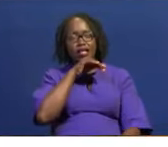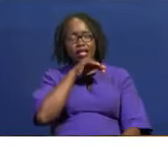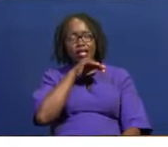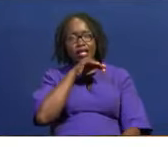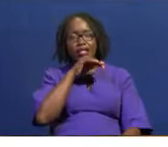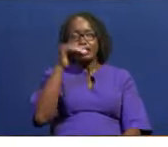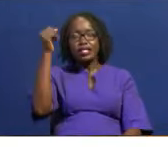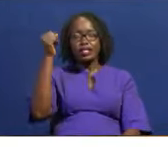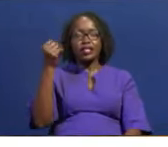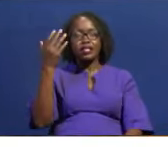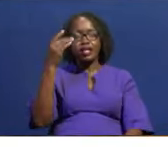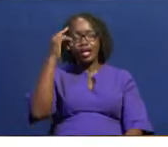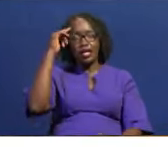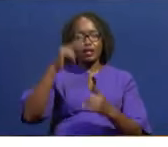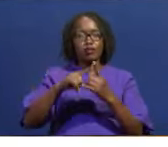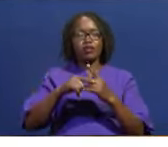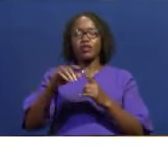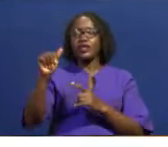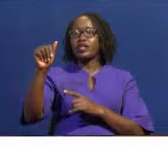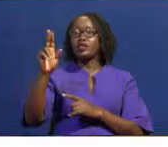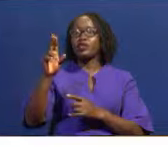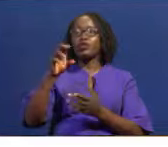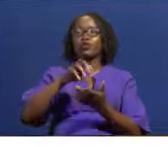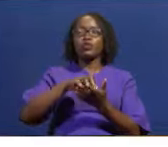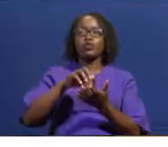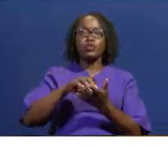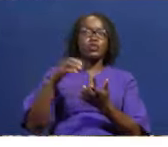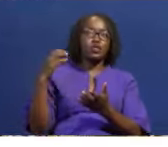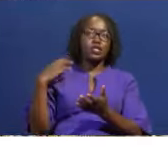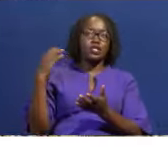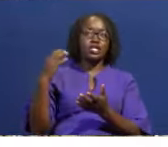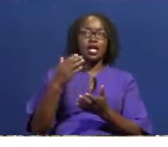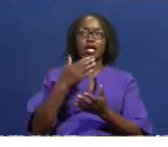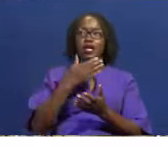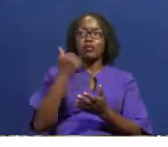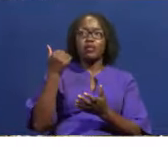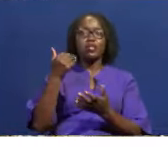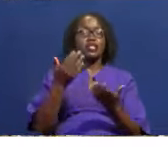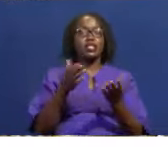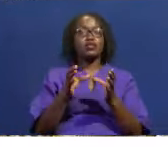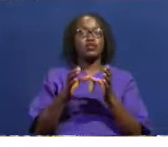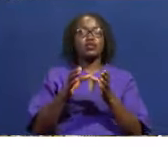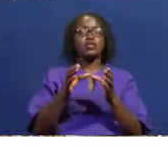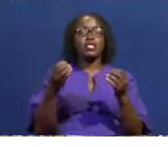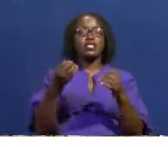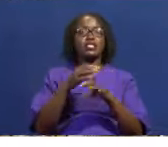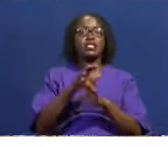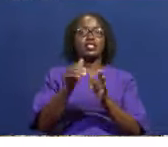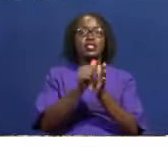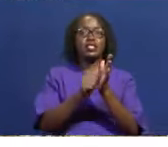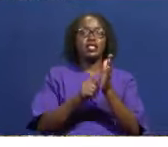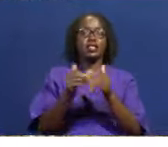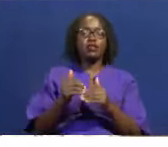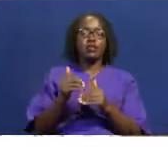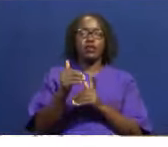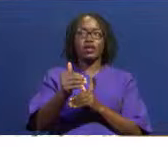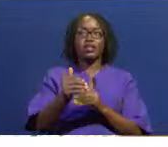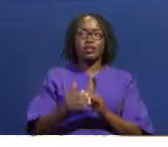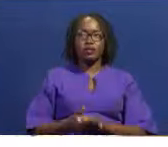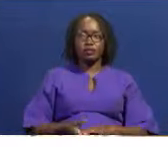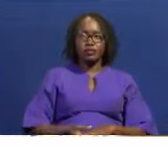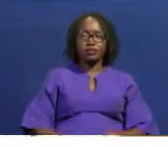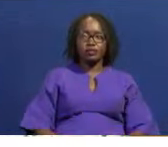African Union Commission chairperson position, noting it is best placed to push the integration agenda forward.